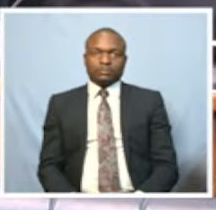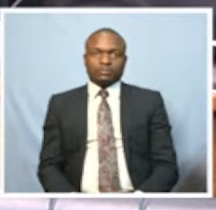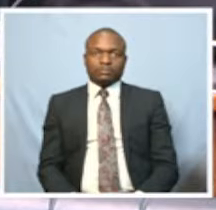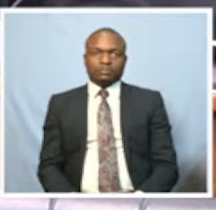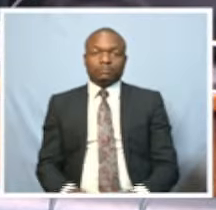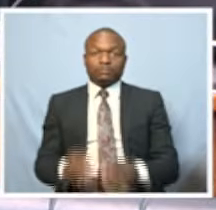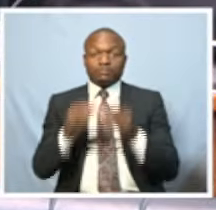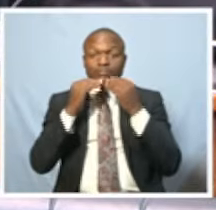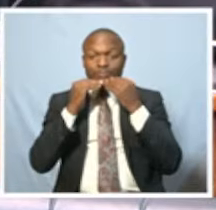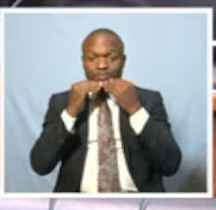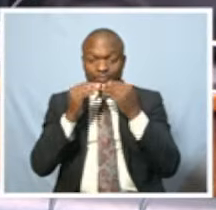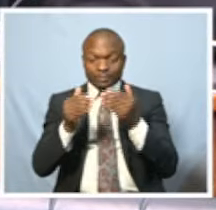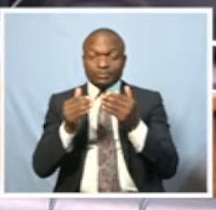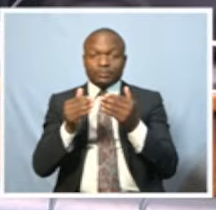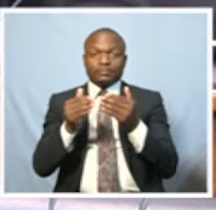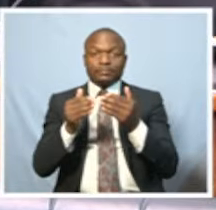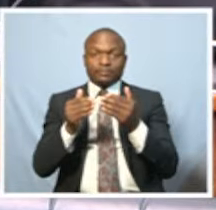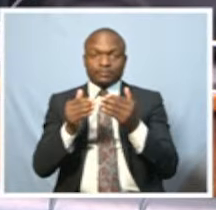Thank you.